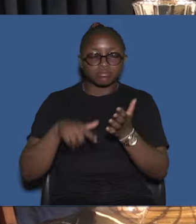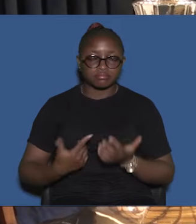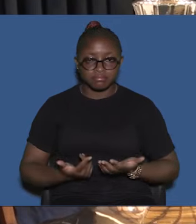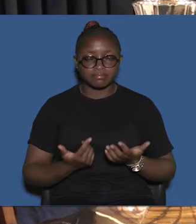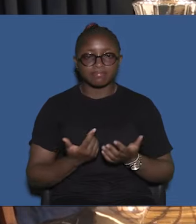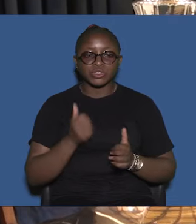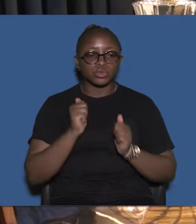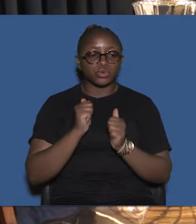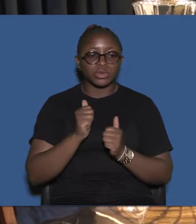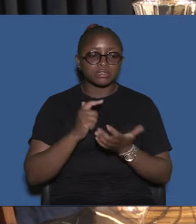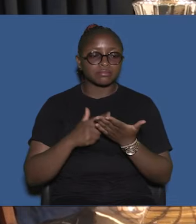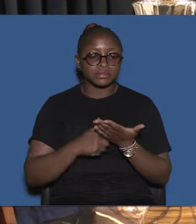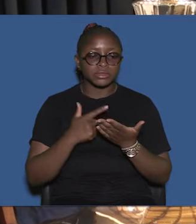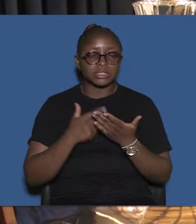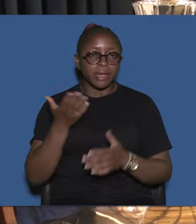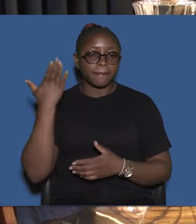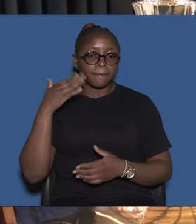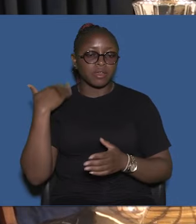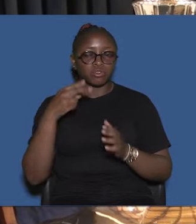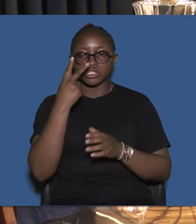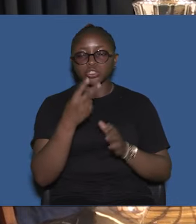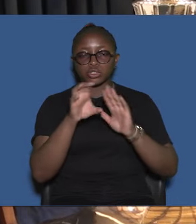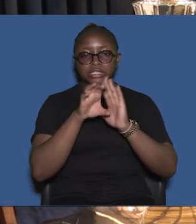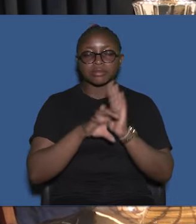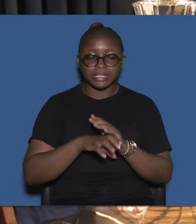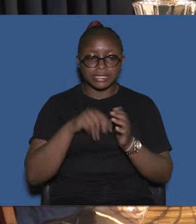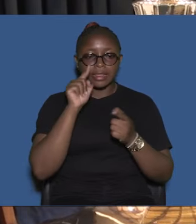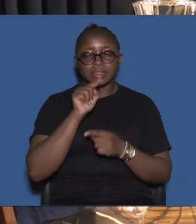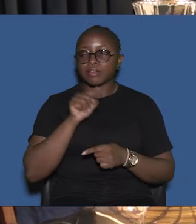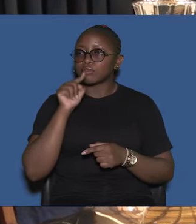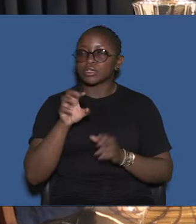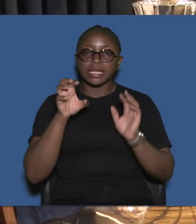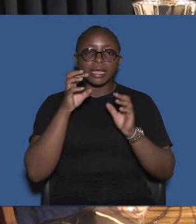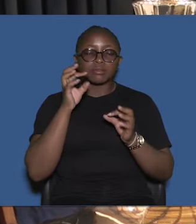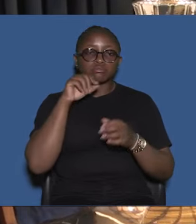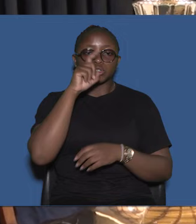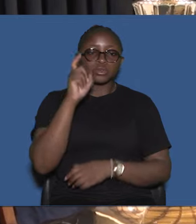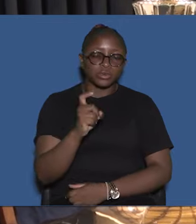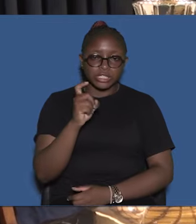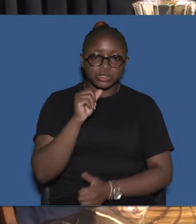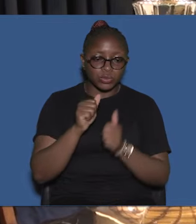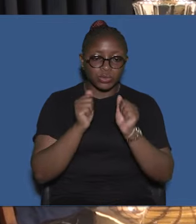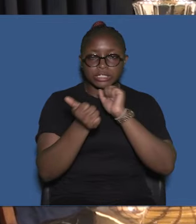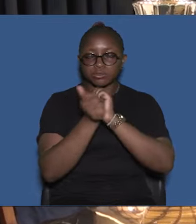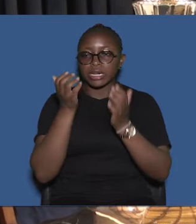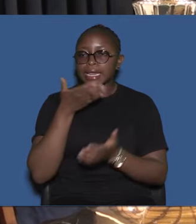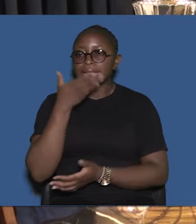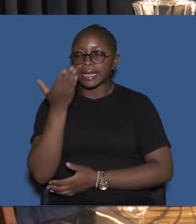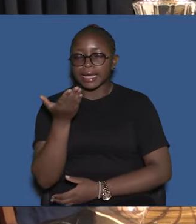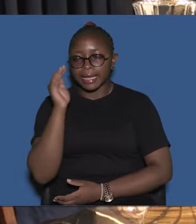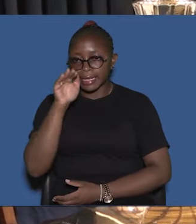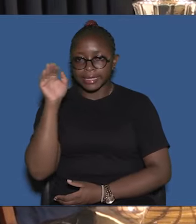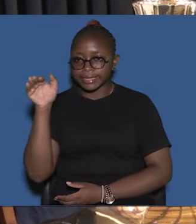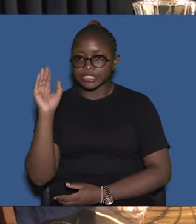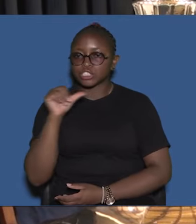chapters. Therefore, the question Paul asks is rhetorical. Did you receive the Spirit by observing